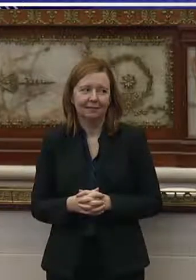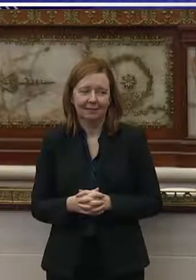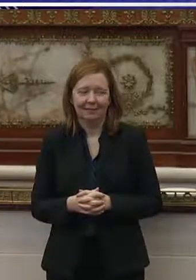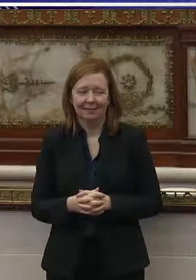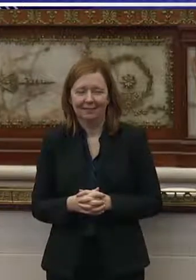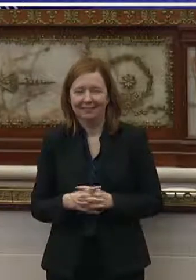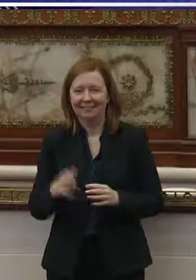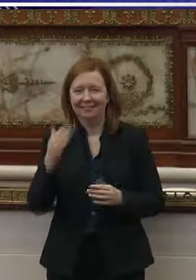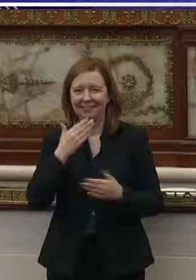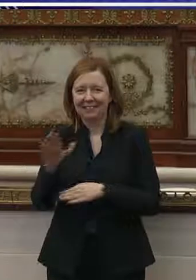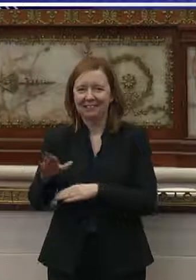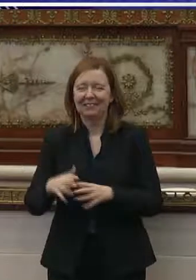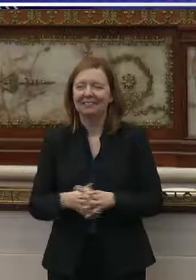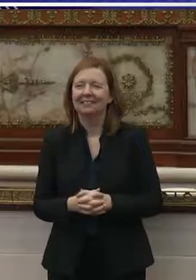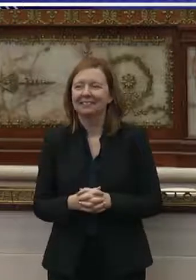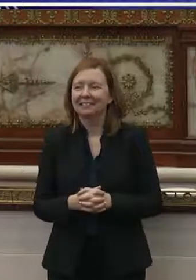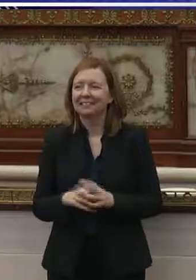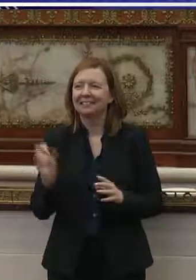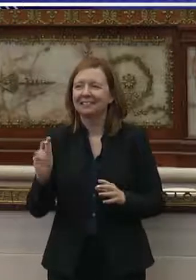afternoon. All right.